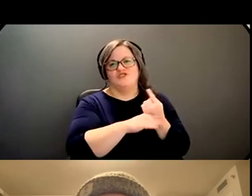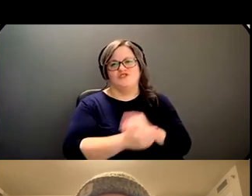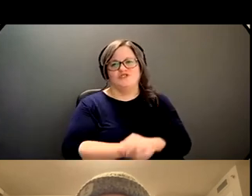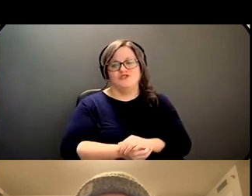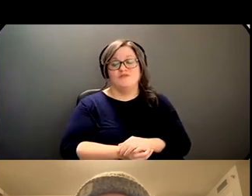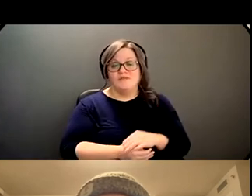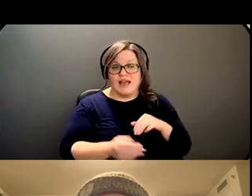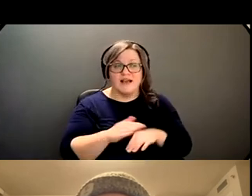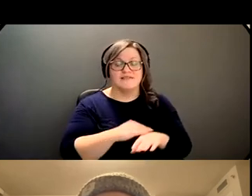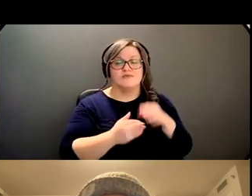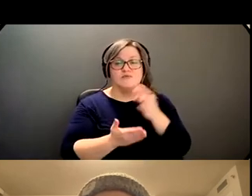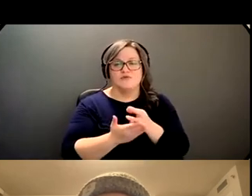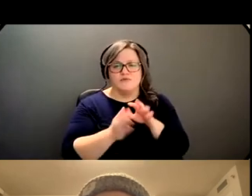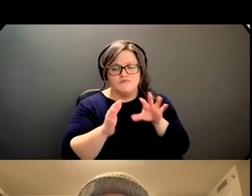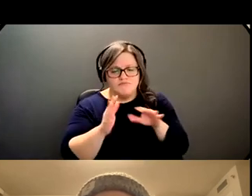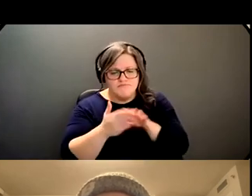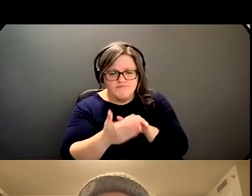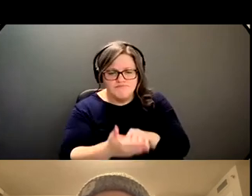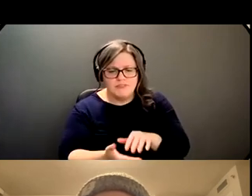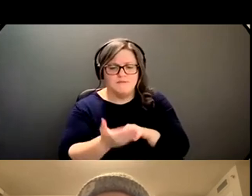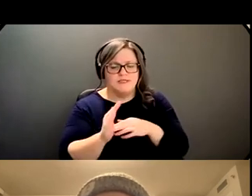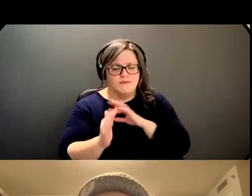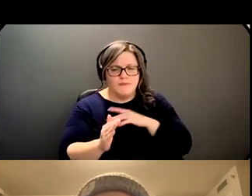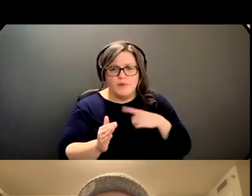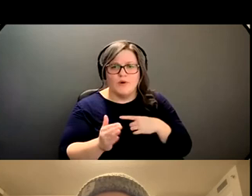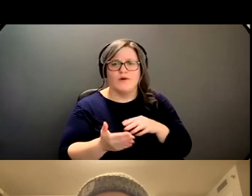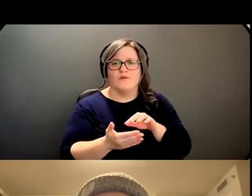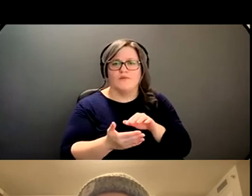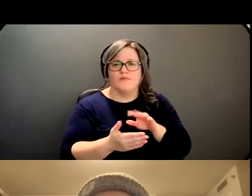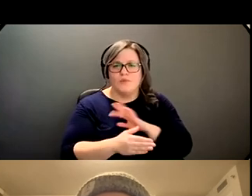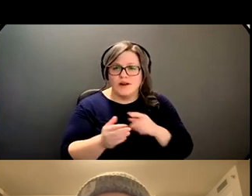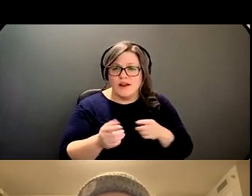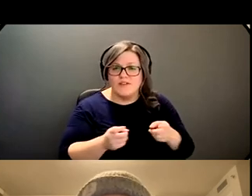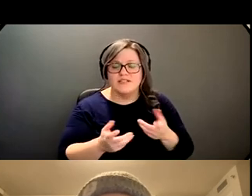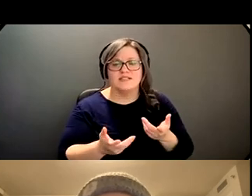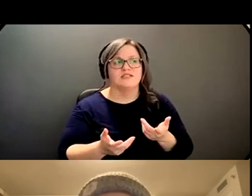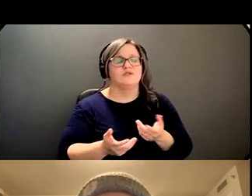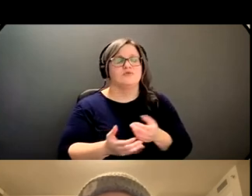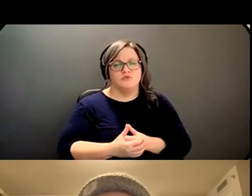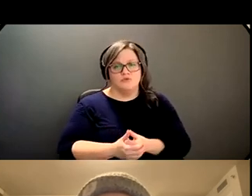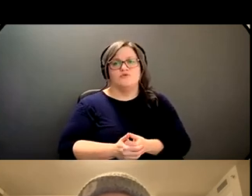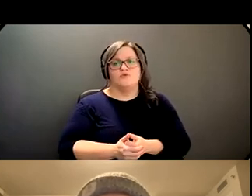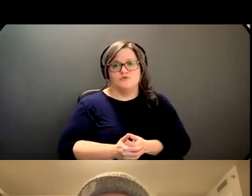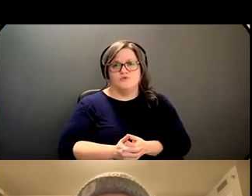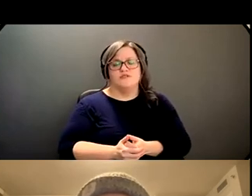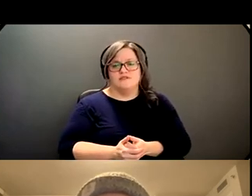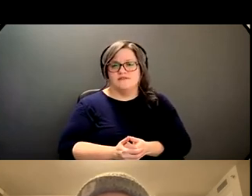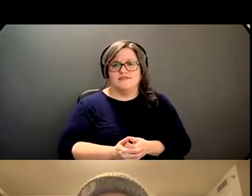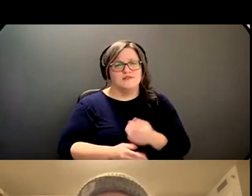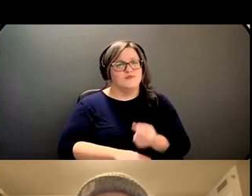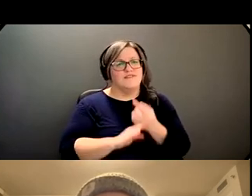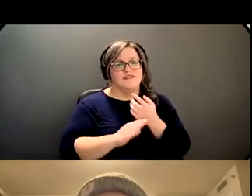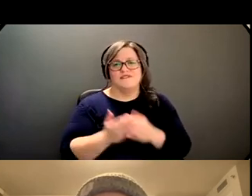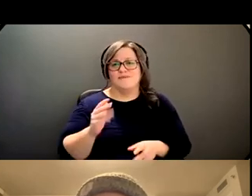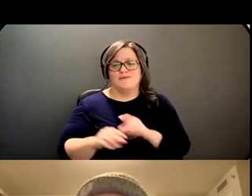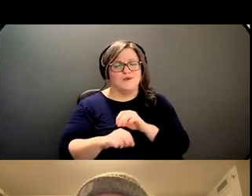resources to learn about what a board does and board governance and being part of boards, there's a big gap in those areas. And there are some groups definitely that are trying to